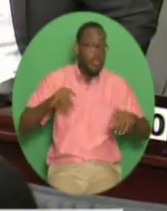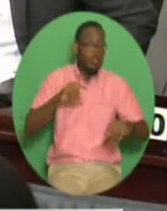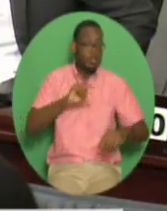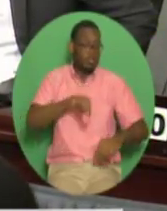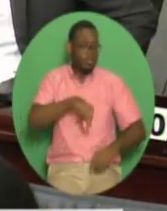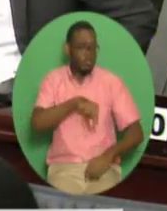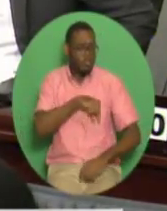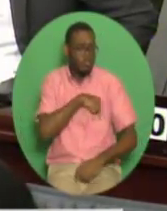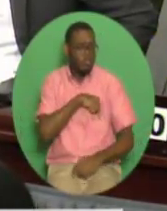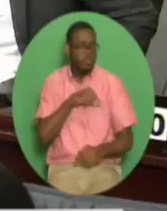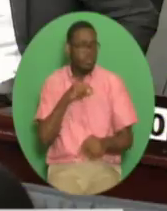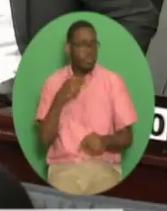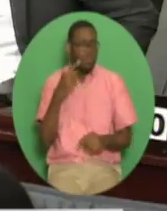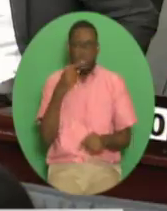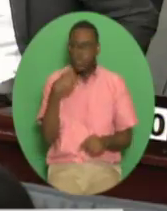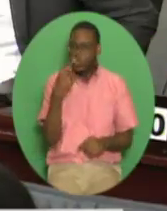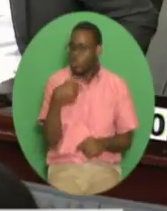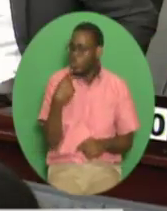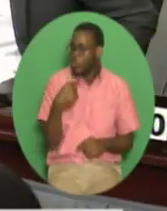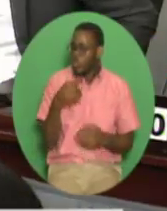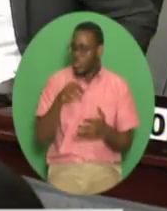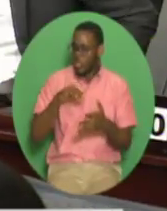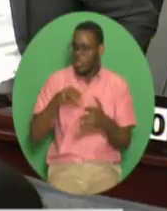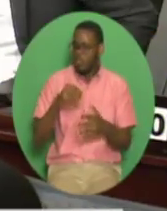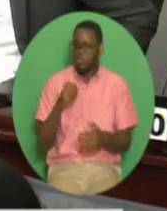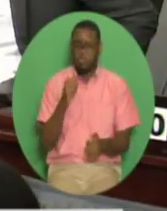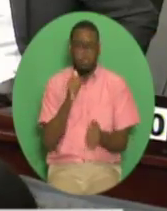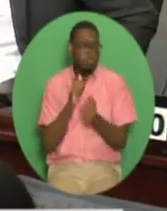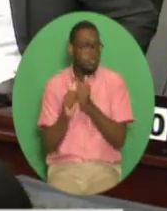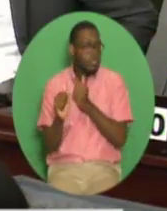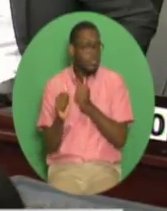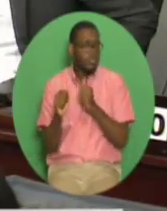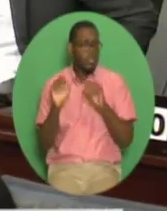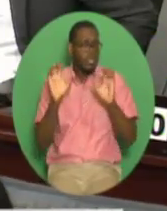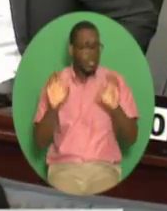is able to access tertiary education.